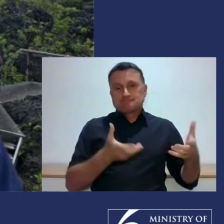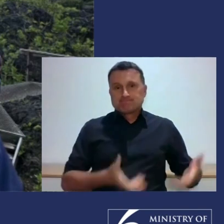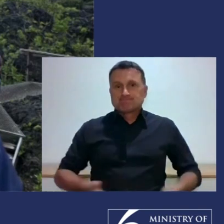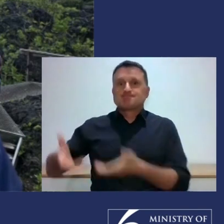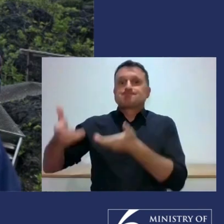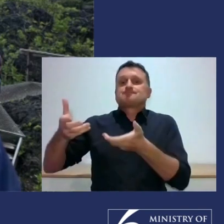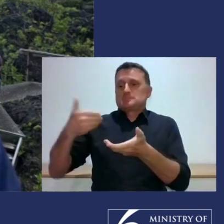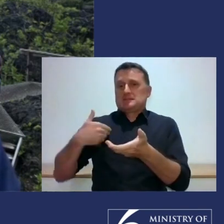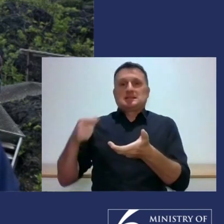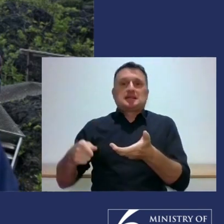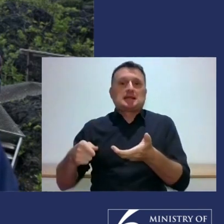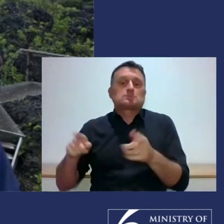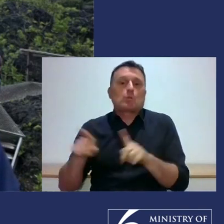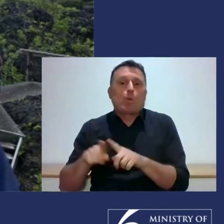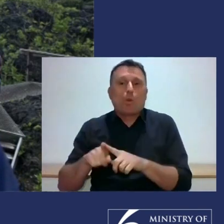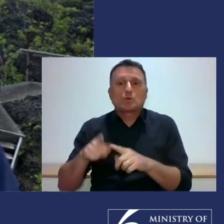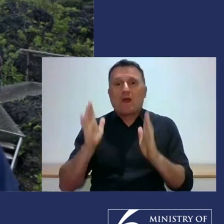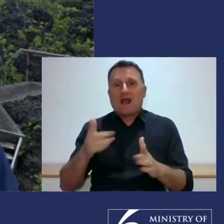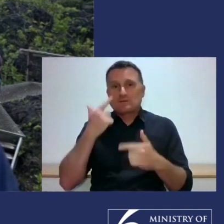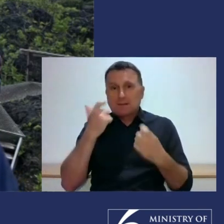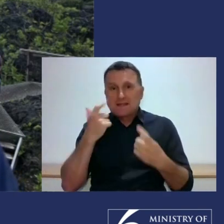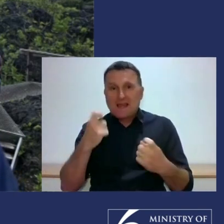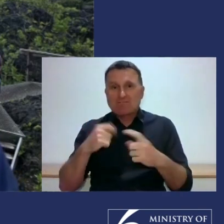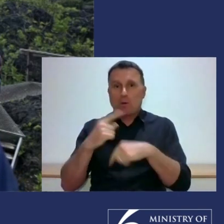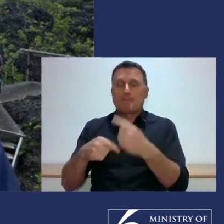they can become very, very sick very fast. So